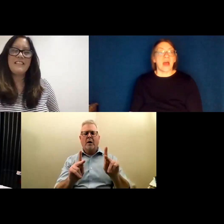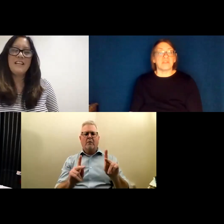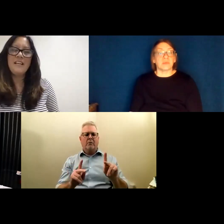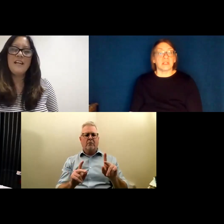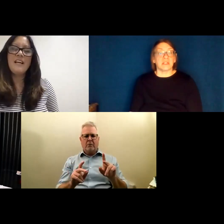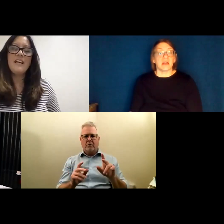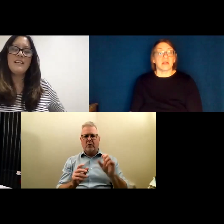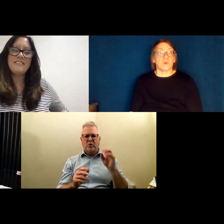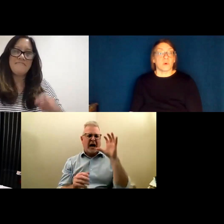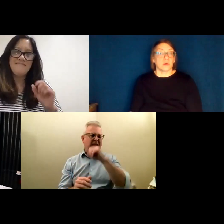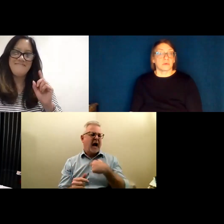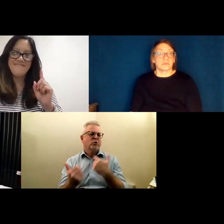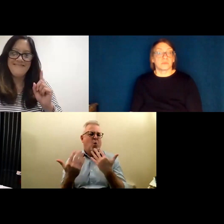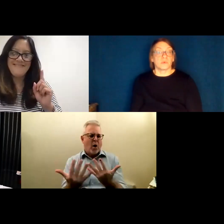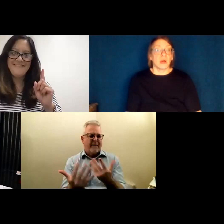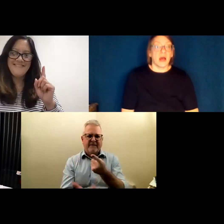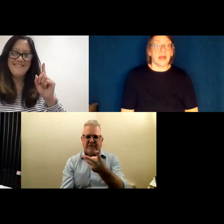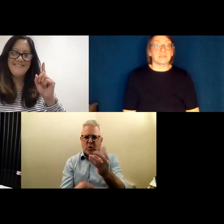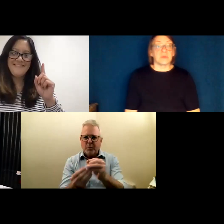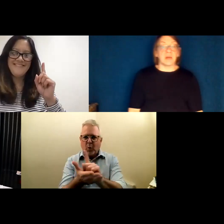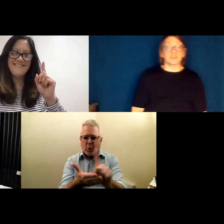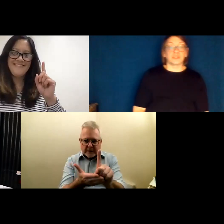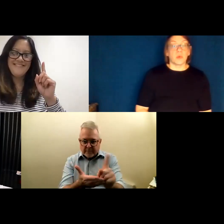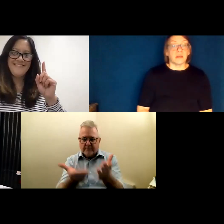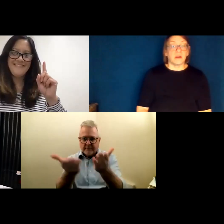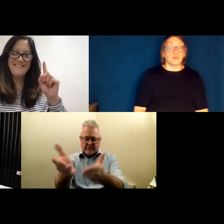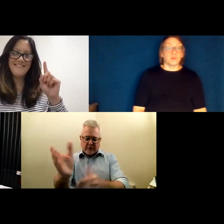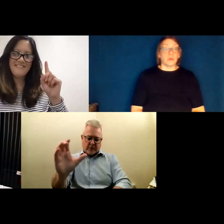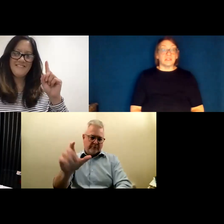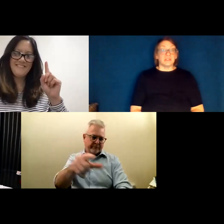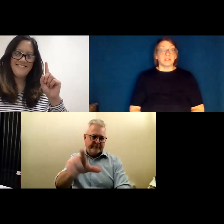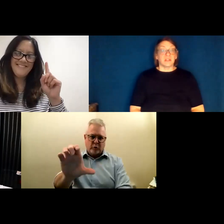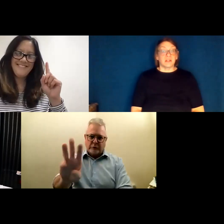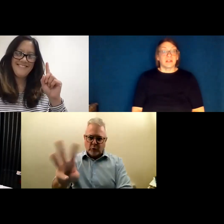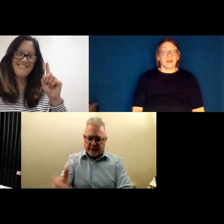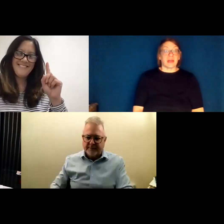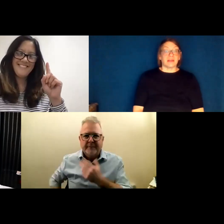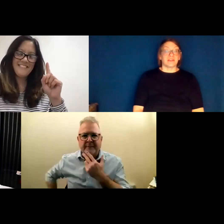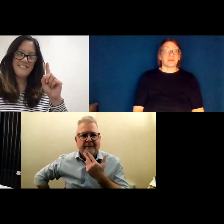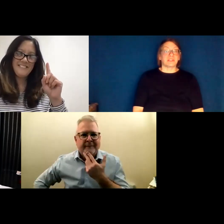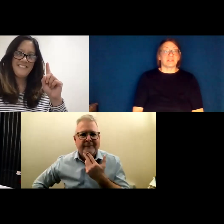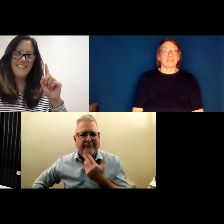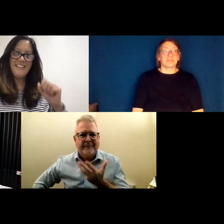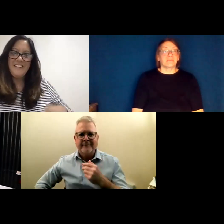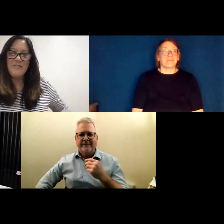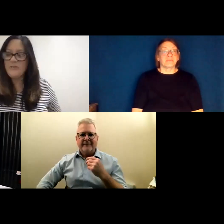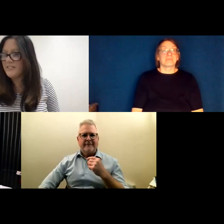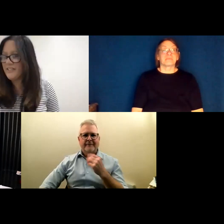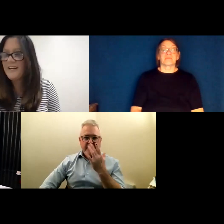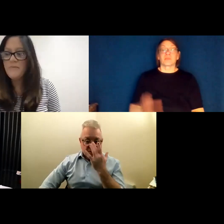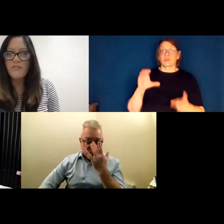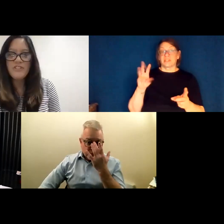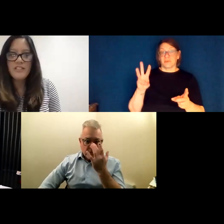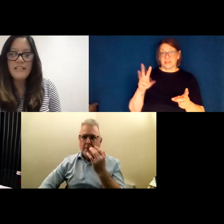or you haven't written it yet, or I guess maybe I'll just wait a few more weeks. Okay, sorry, Christine.